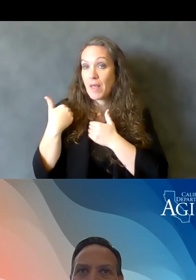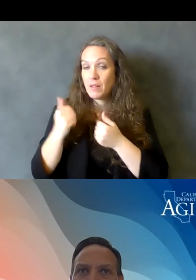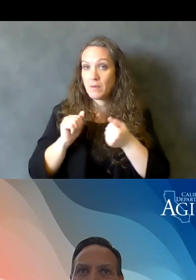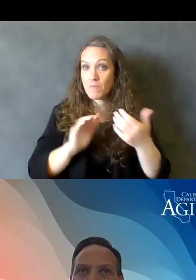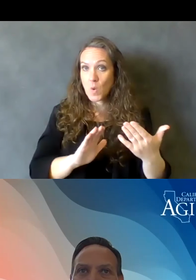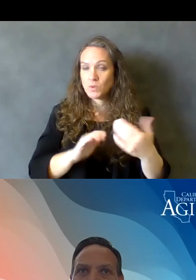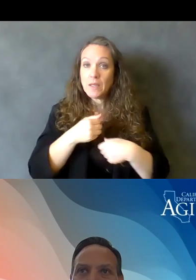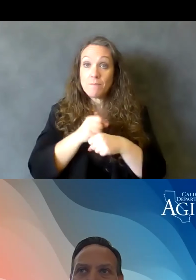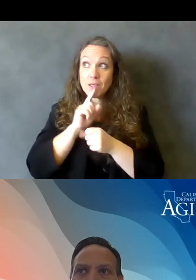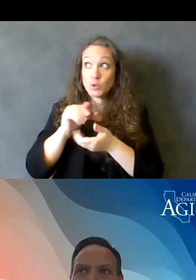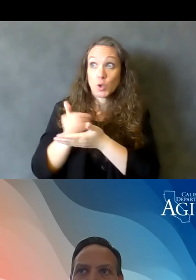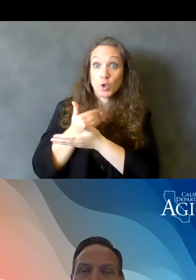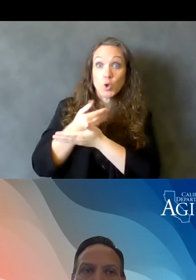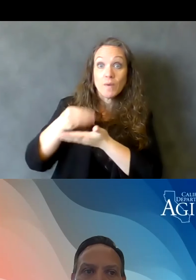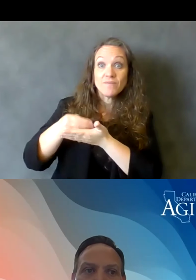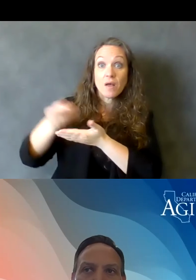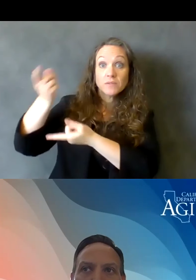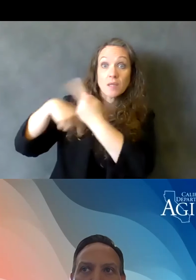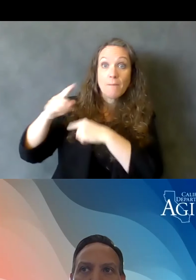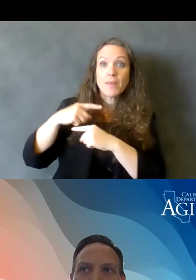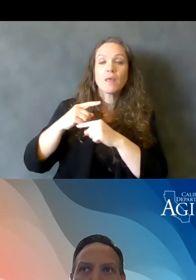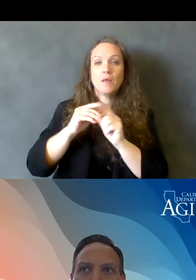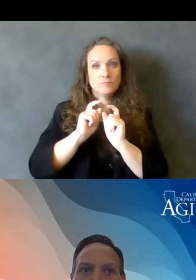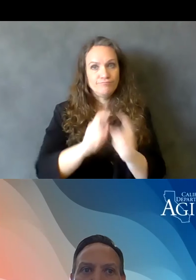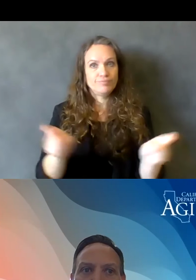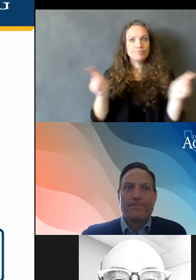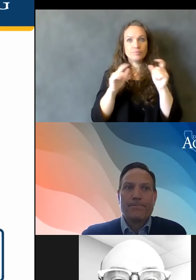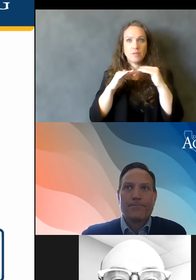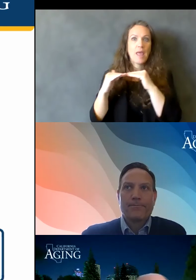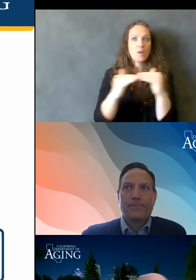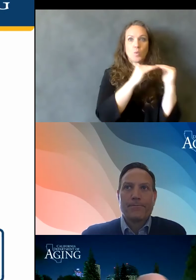funding is distributed in an equitable manner.